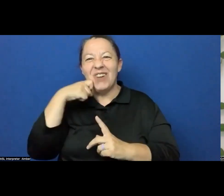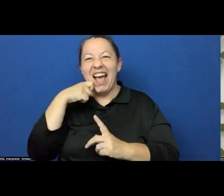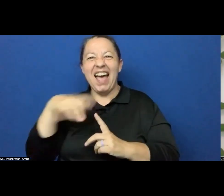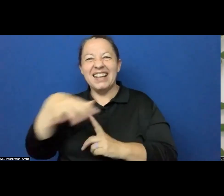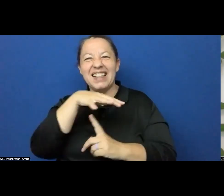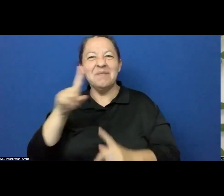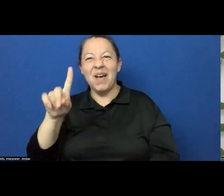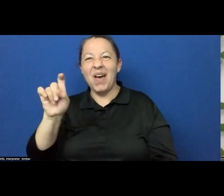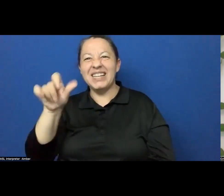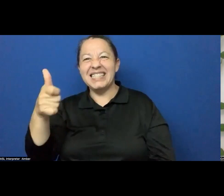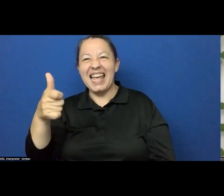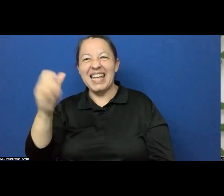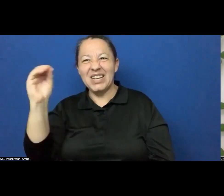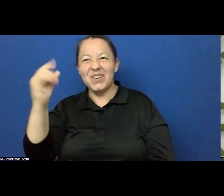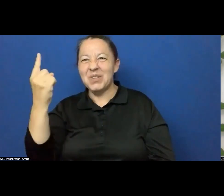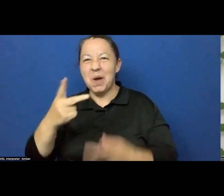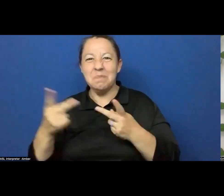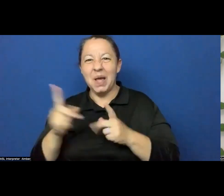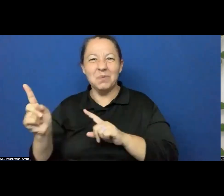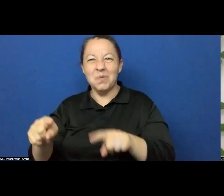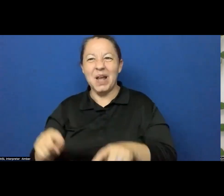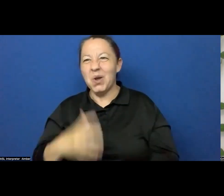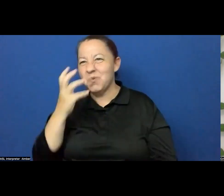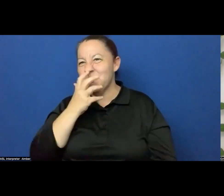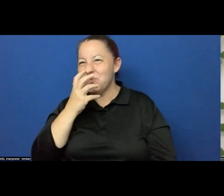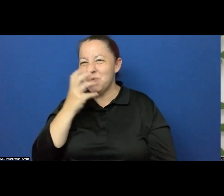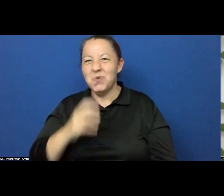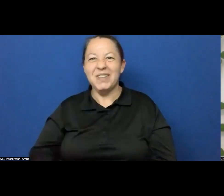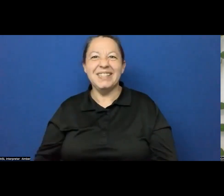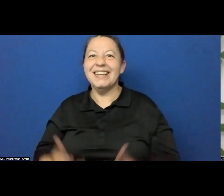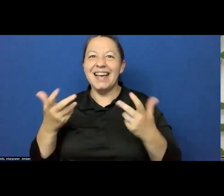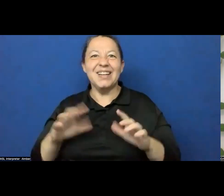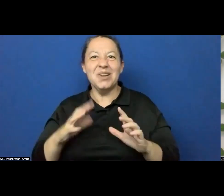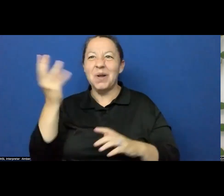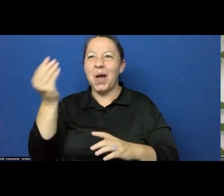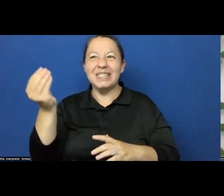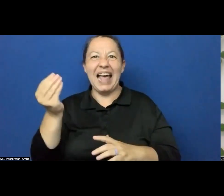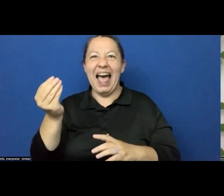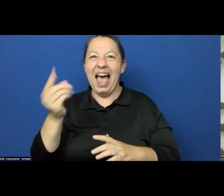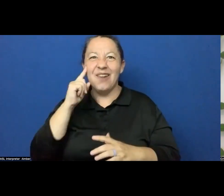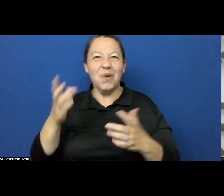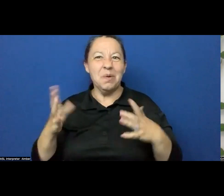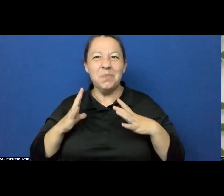110 degrees that one place we were at. Holy smokes. I didn't even want to go outside on breaks.